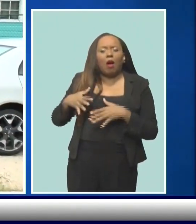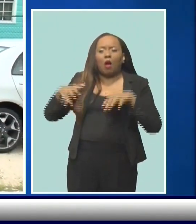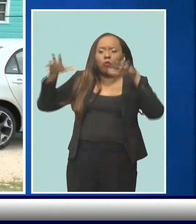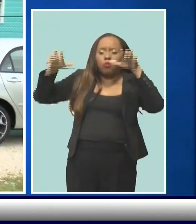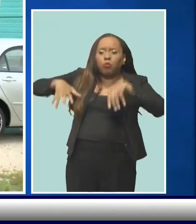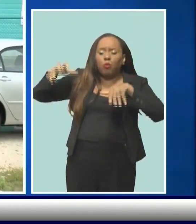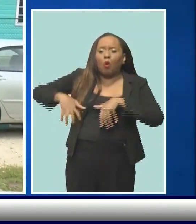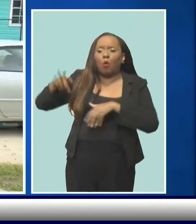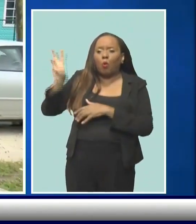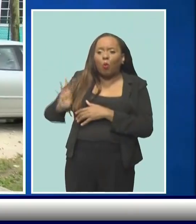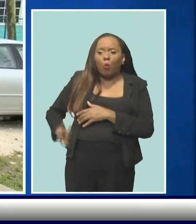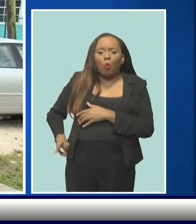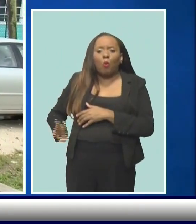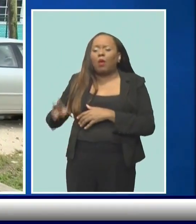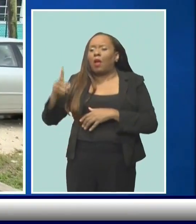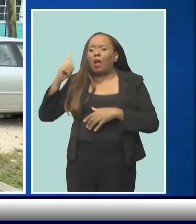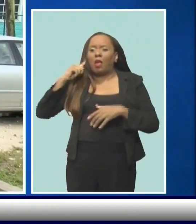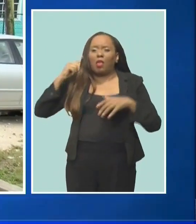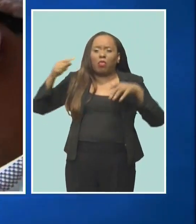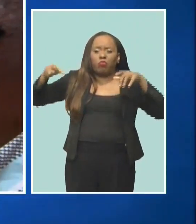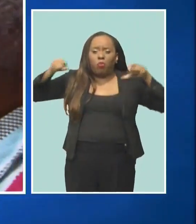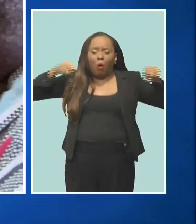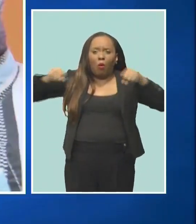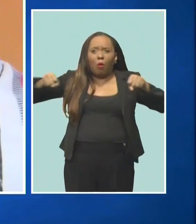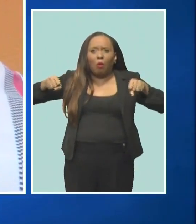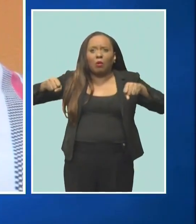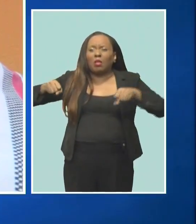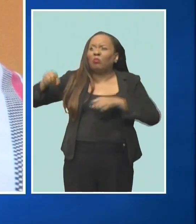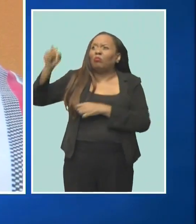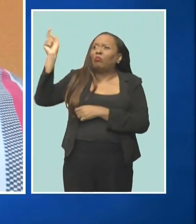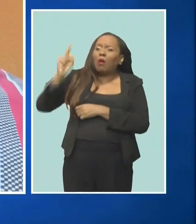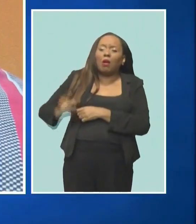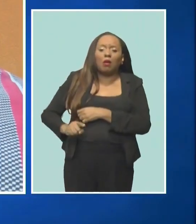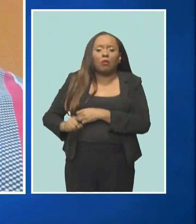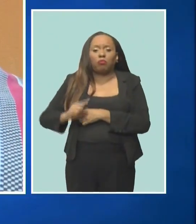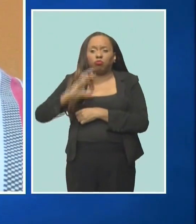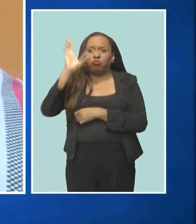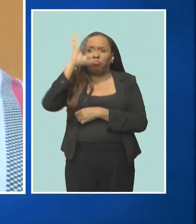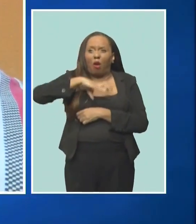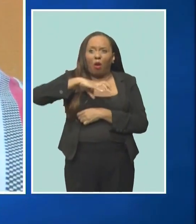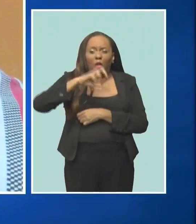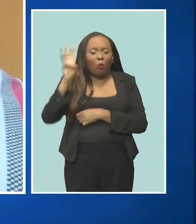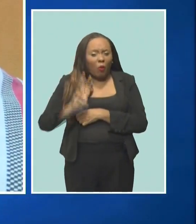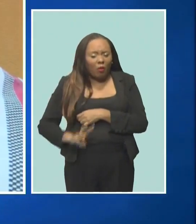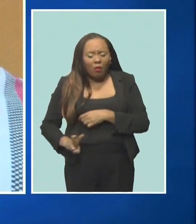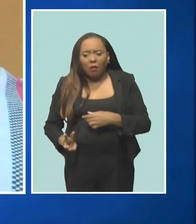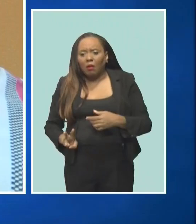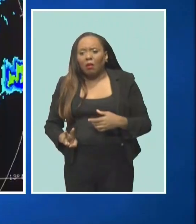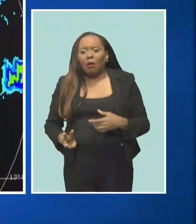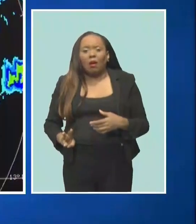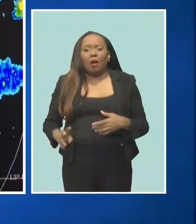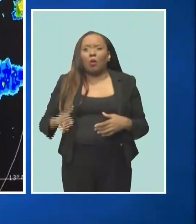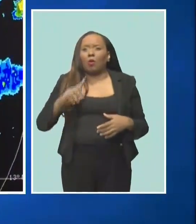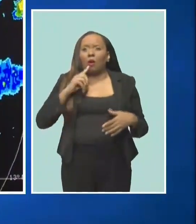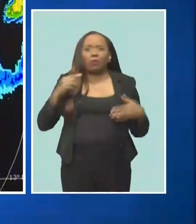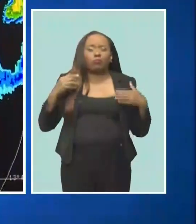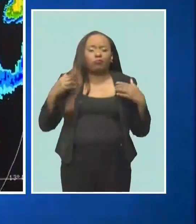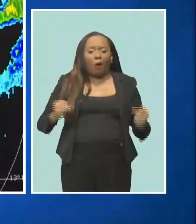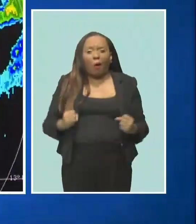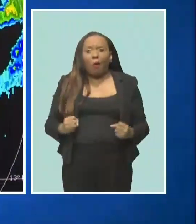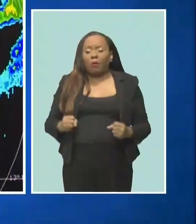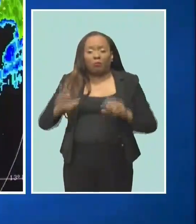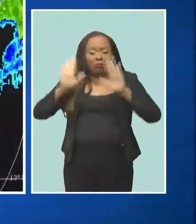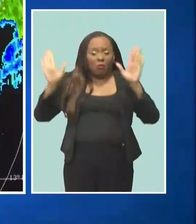instability conducive to thunderstorms. The unusual weather system resulted in intense thunder and lightning storms on